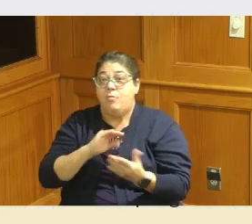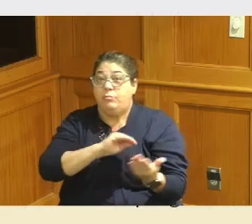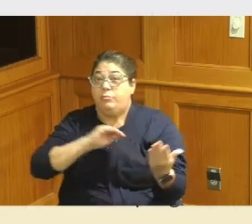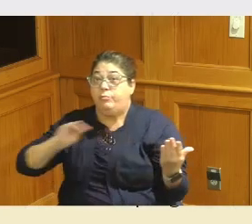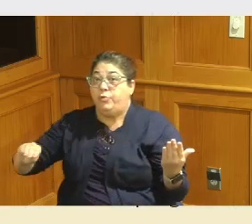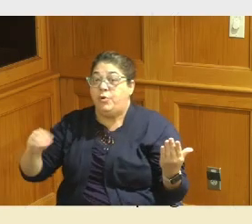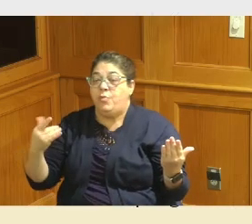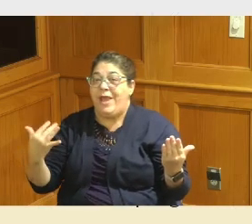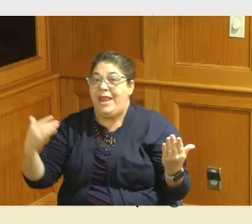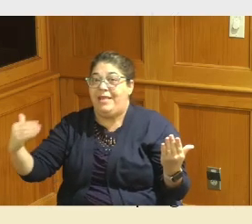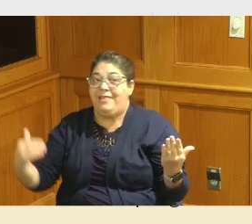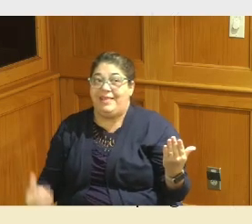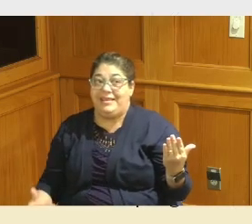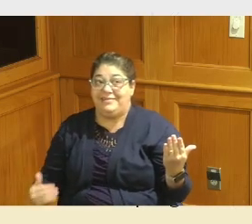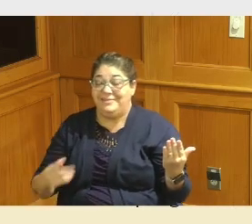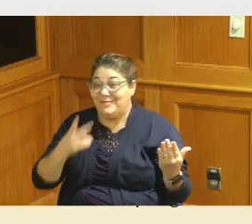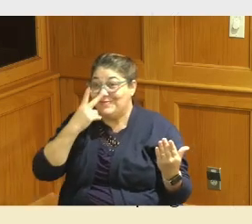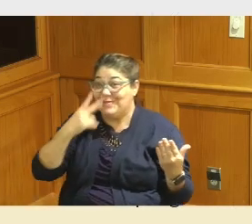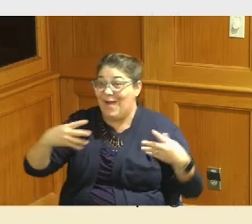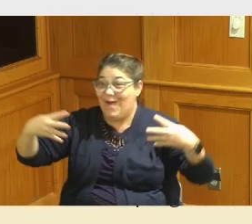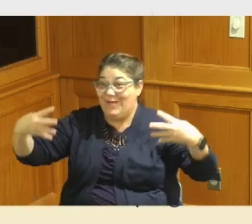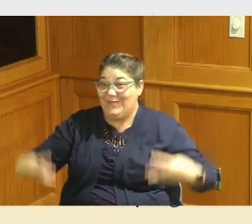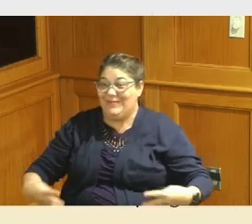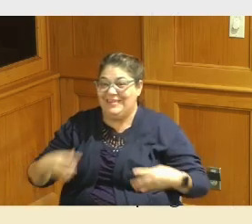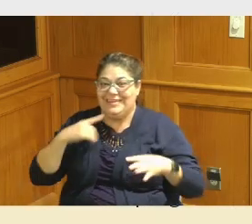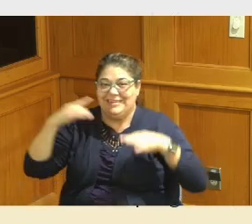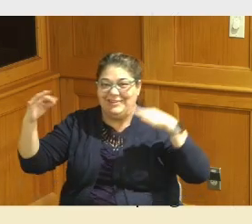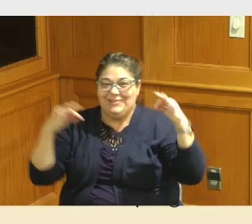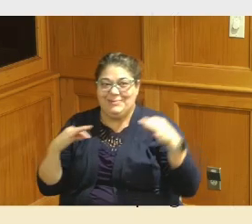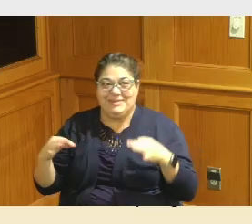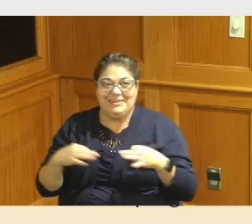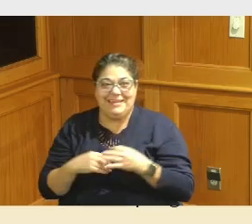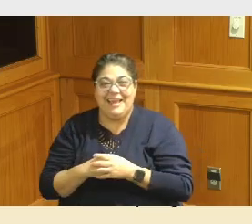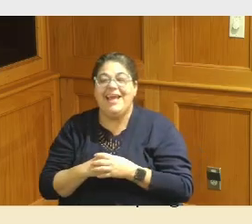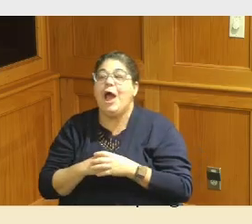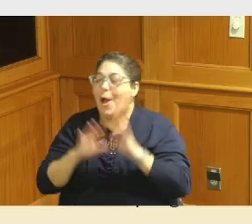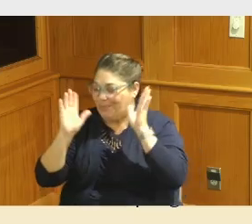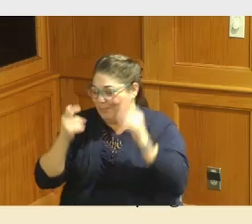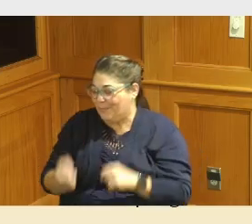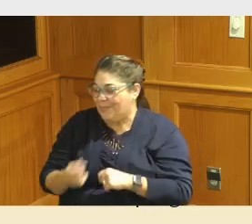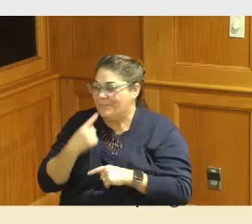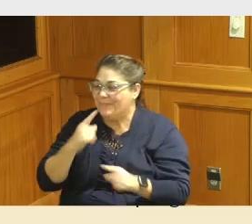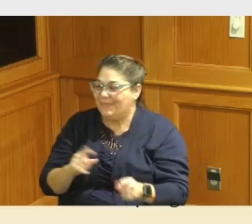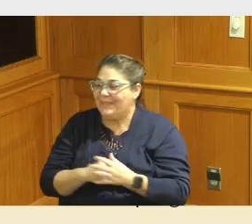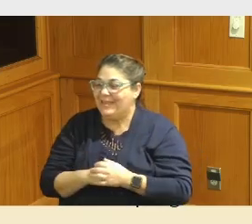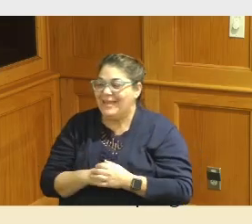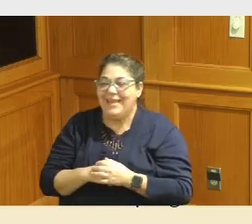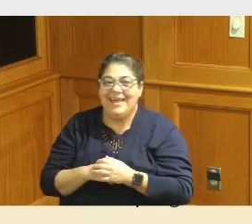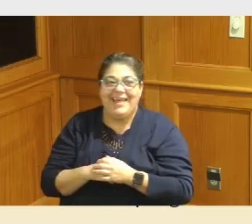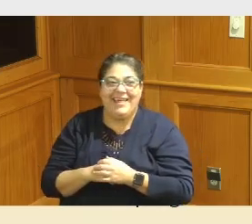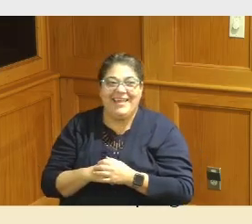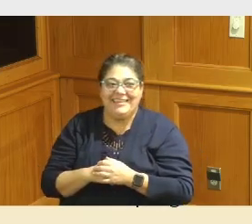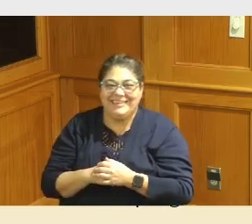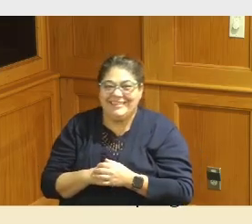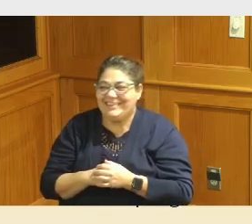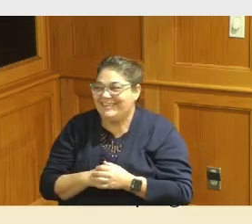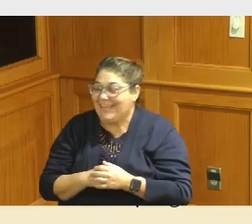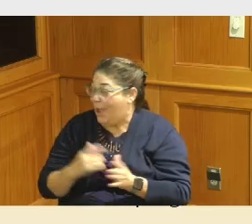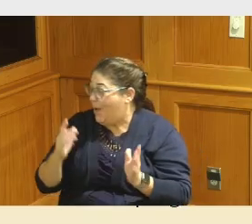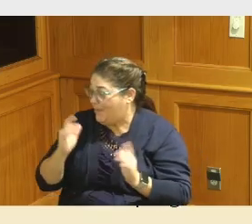as you see when I describe, you're good. No, you're fine. Oh, Mary's got it. All right. When you describe the spending rate, I was like, wow, all